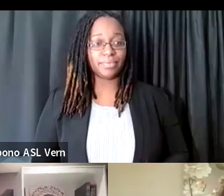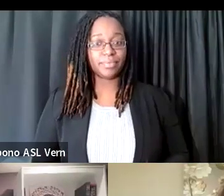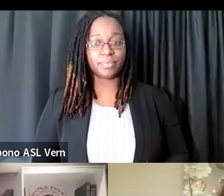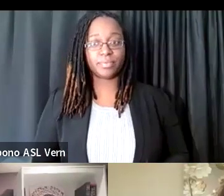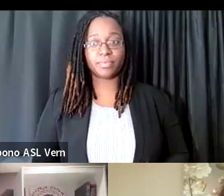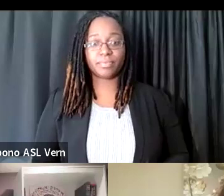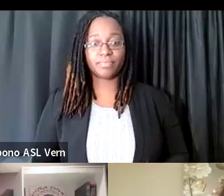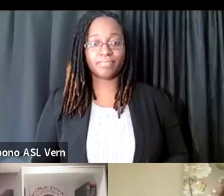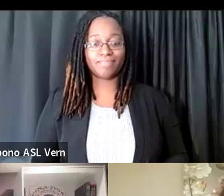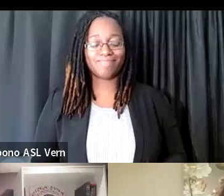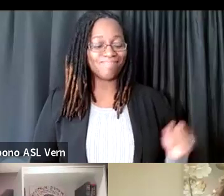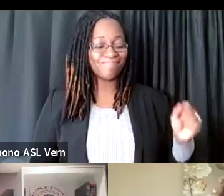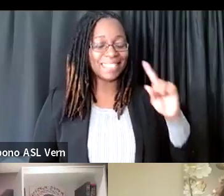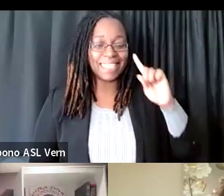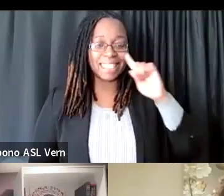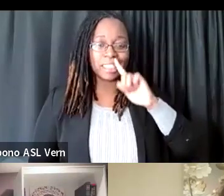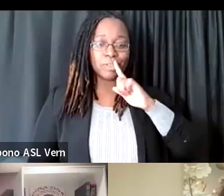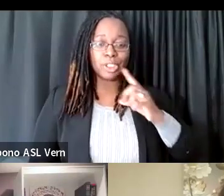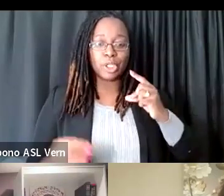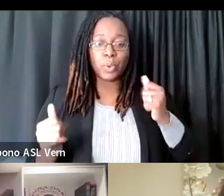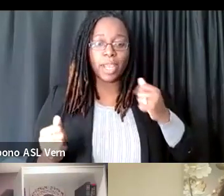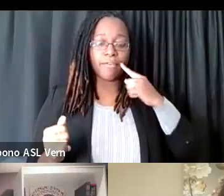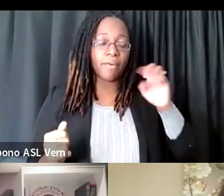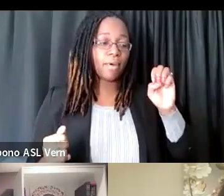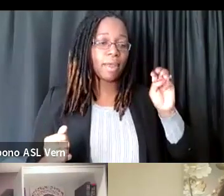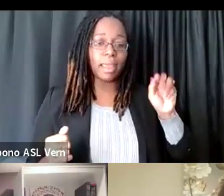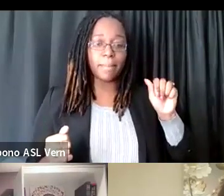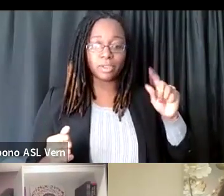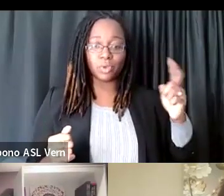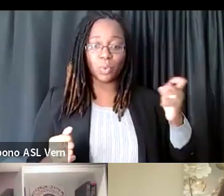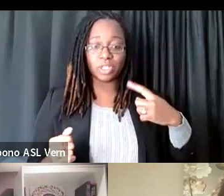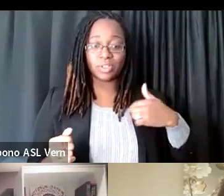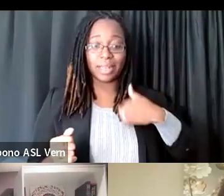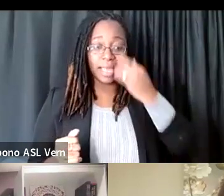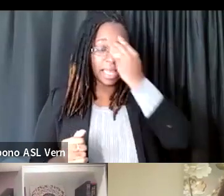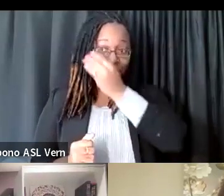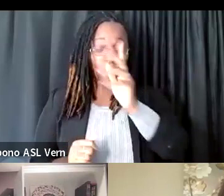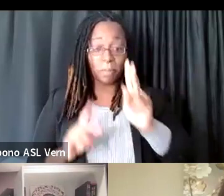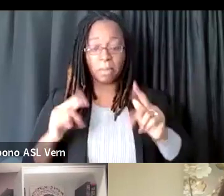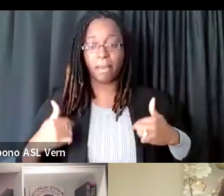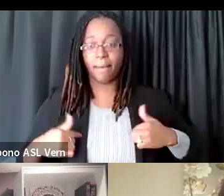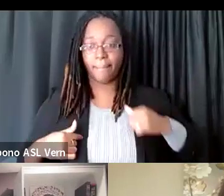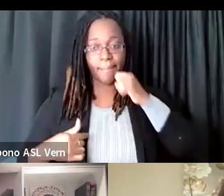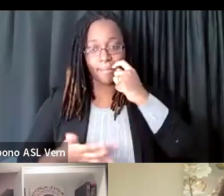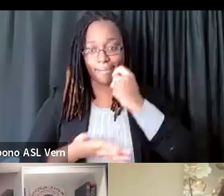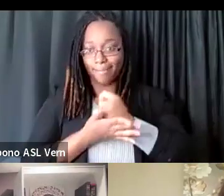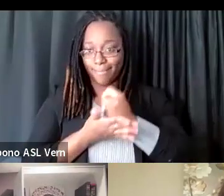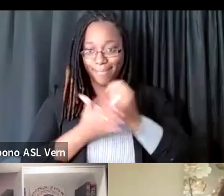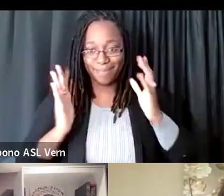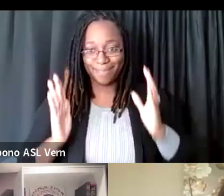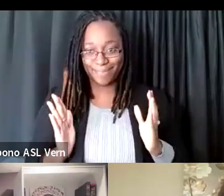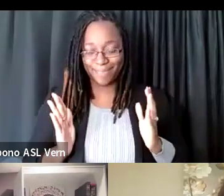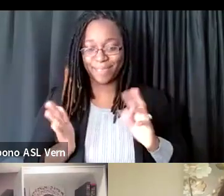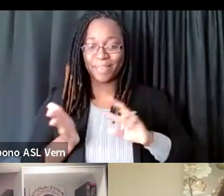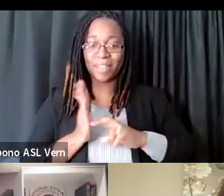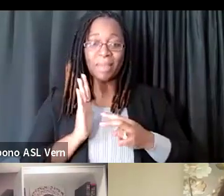Yeah, I think just really quickly to Emma's question, I tell every group I'm not a therapist, right? And so I think sometimes there's a misunderstanding of